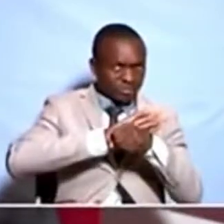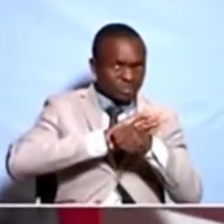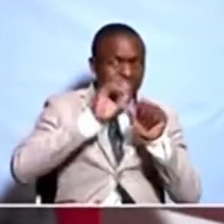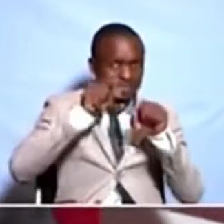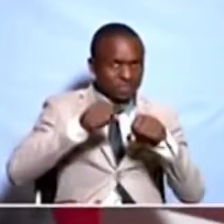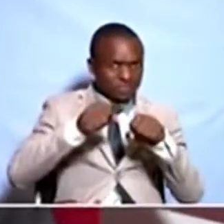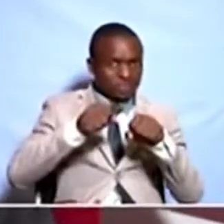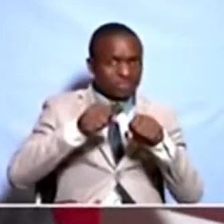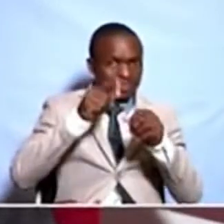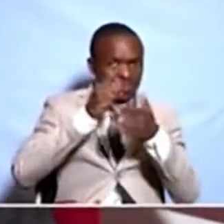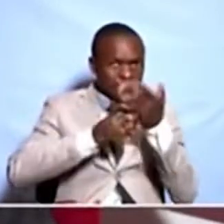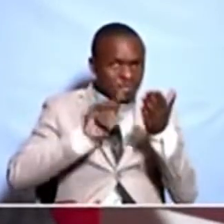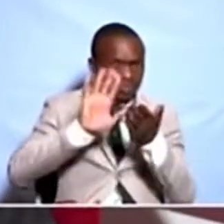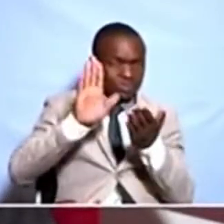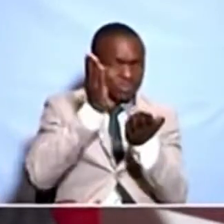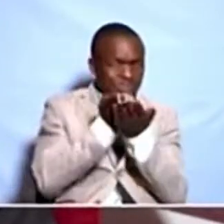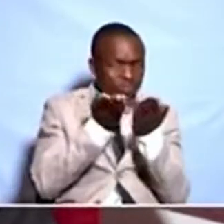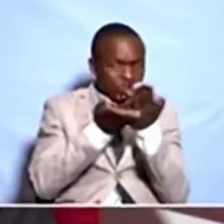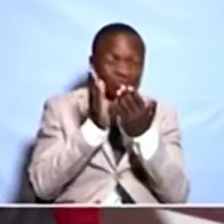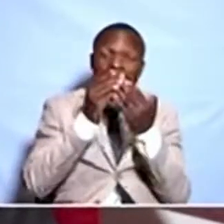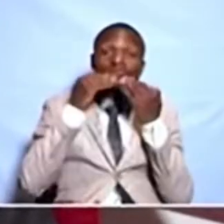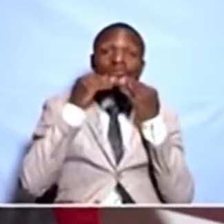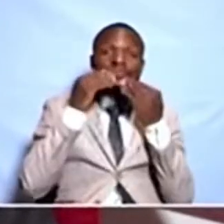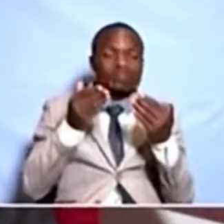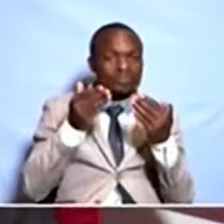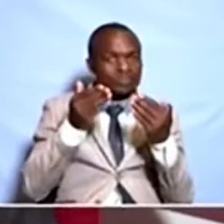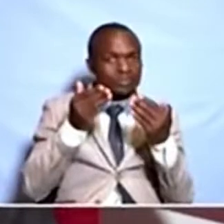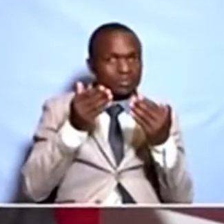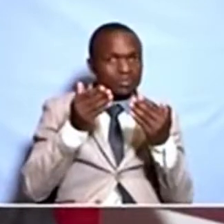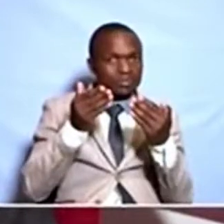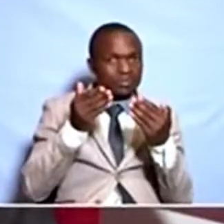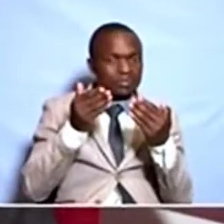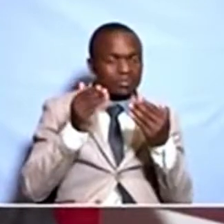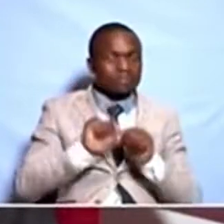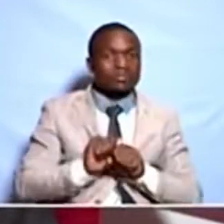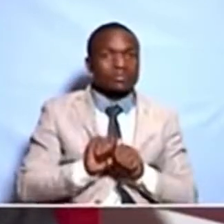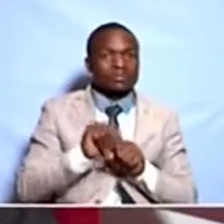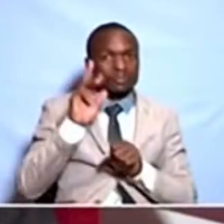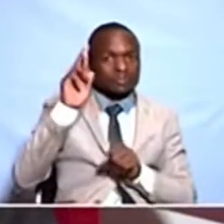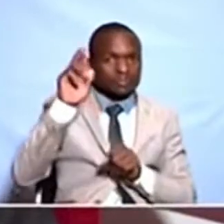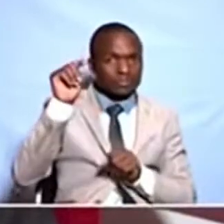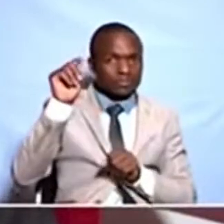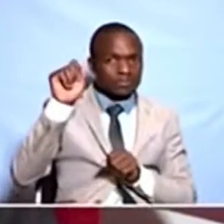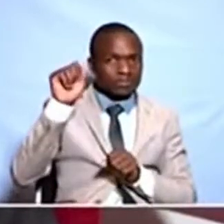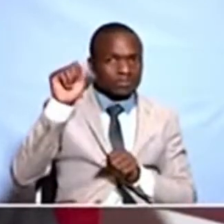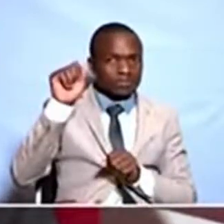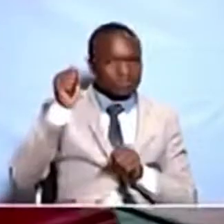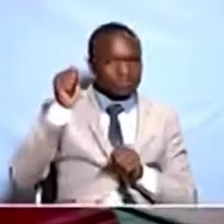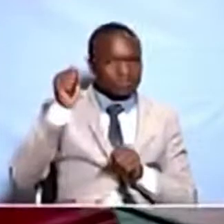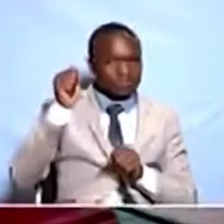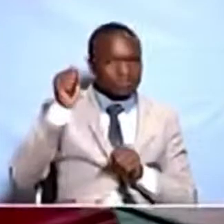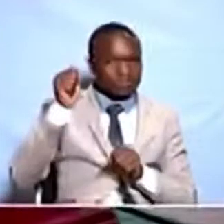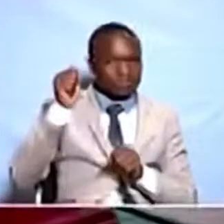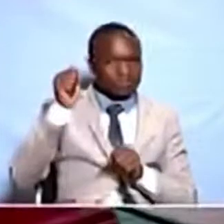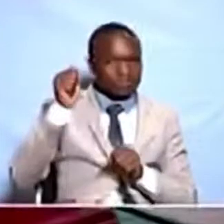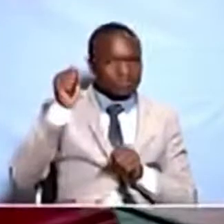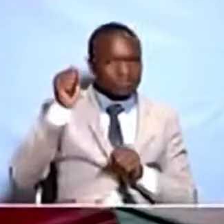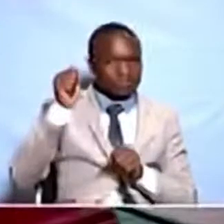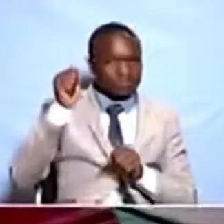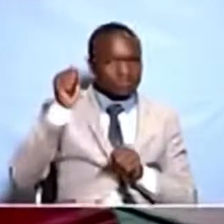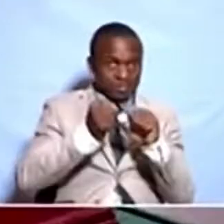contribution. Thanks for that topic. My question is that, you know,